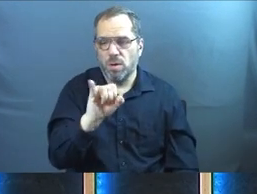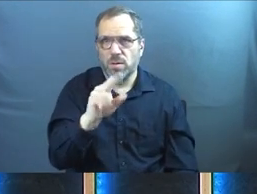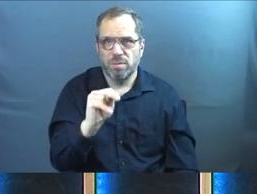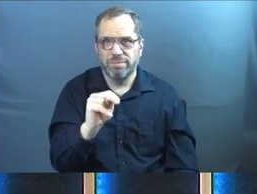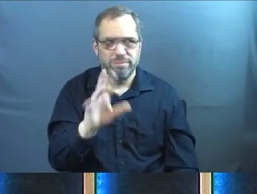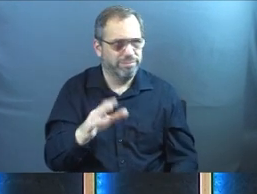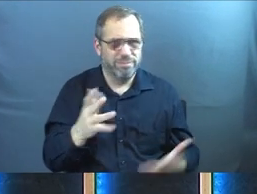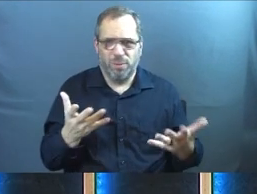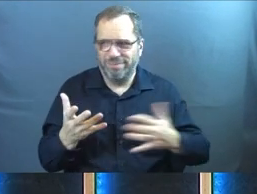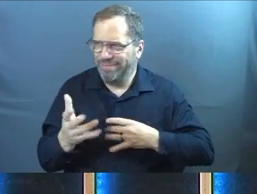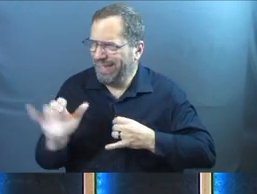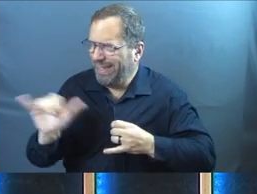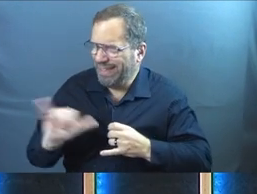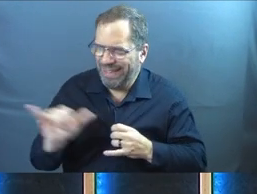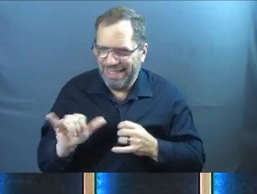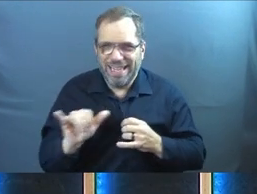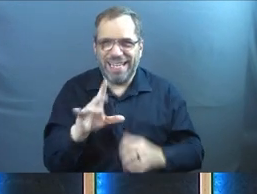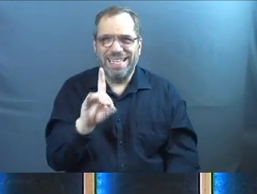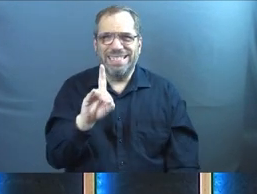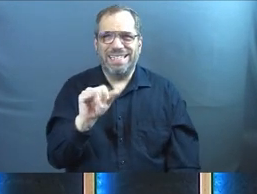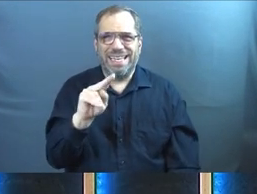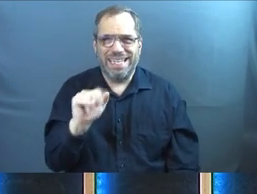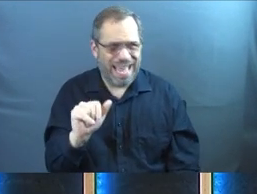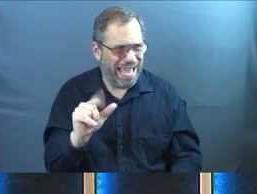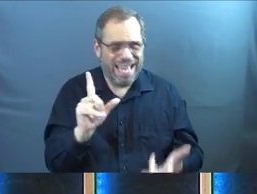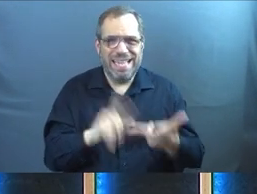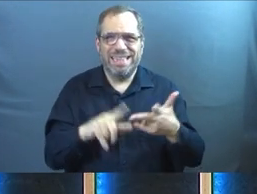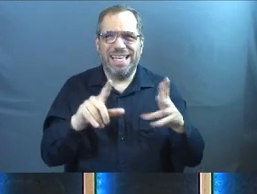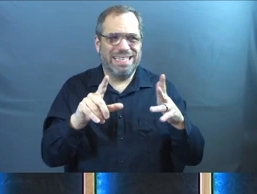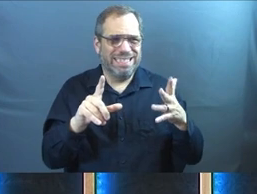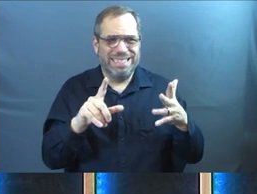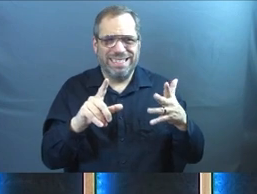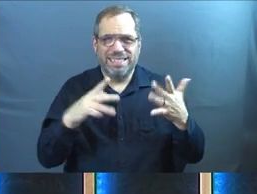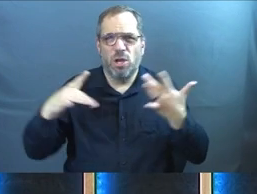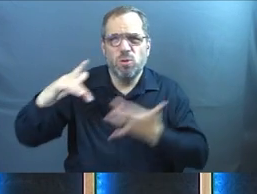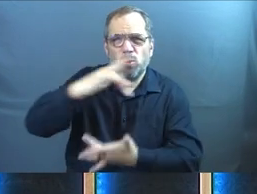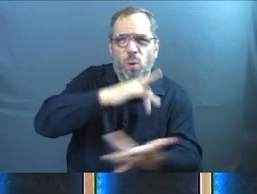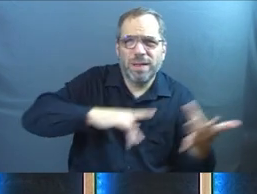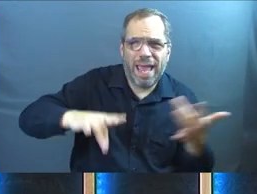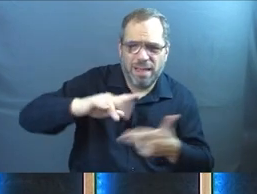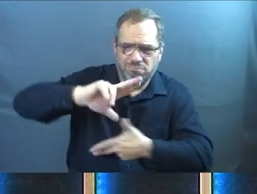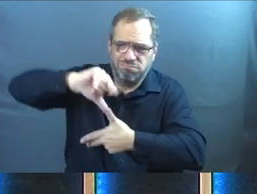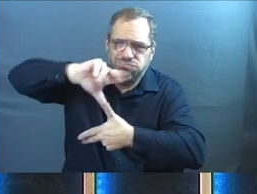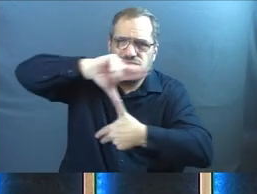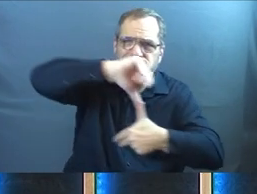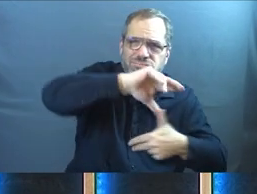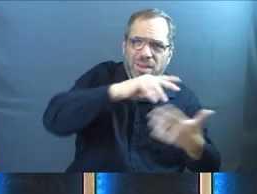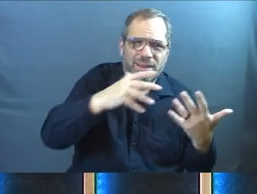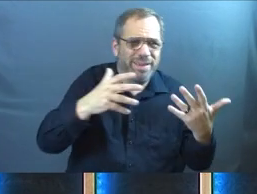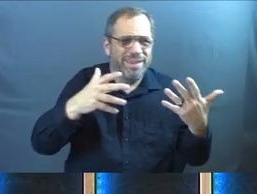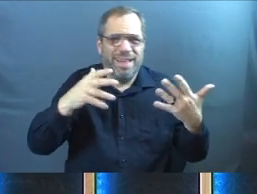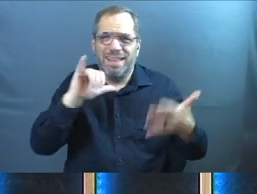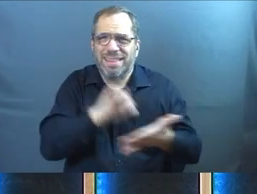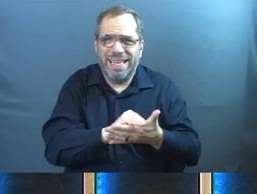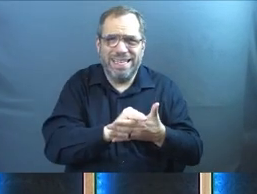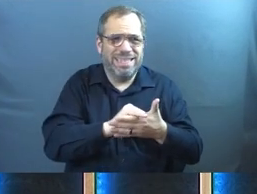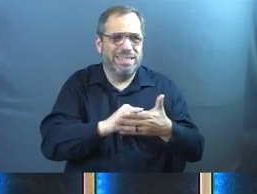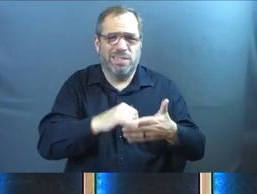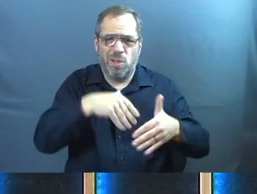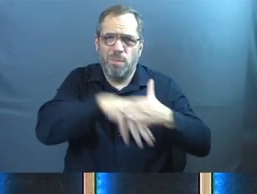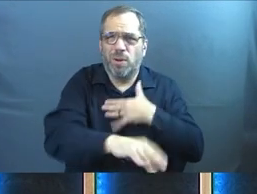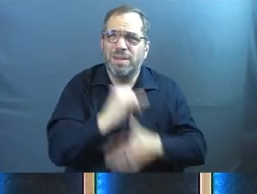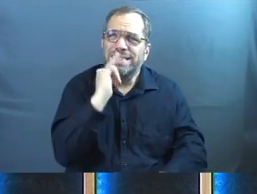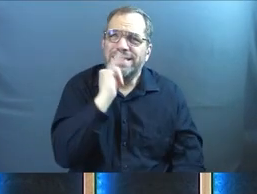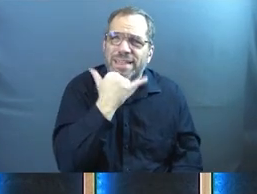the weather. This is DNA. This is famines and tornadoes. This is hurricanes. This is birth